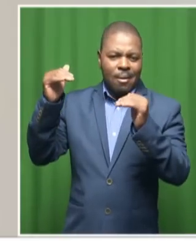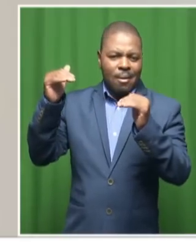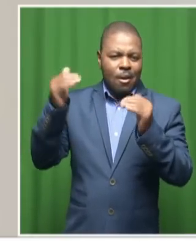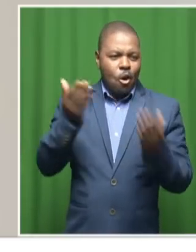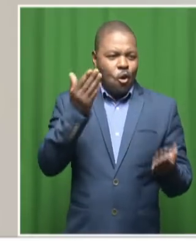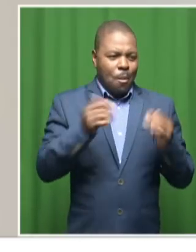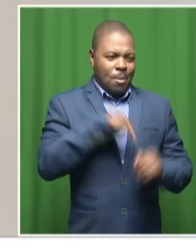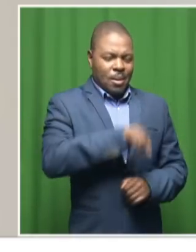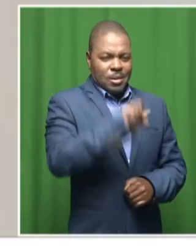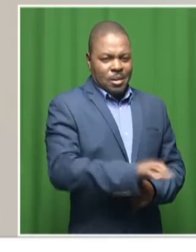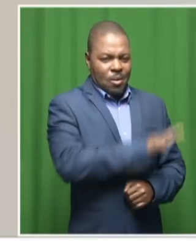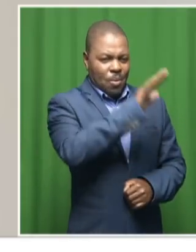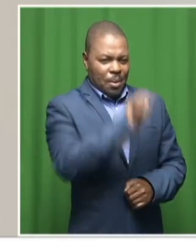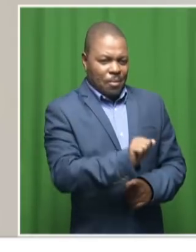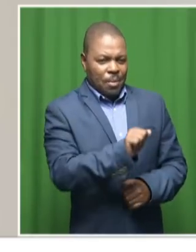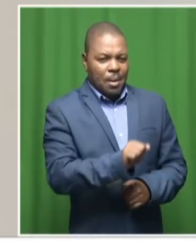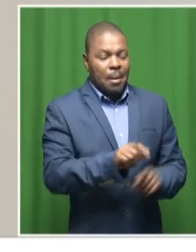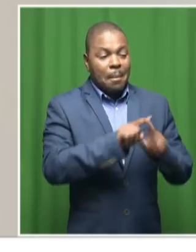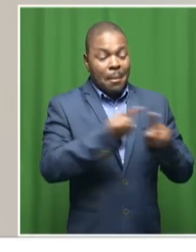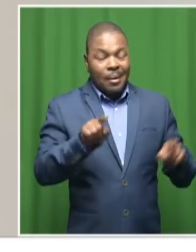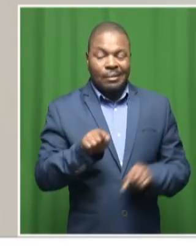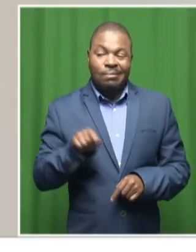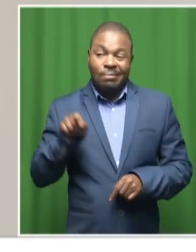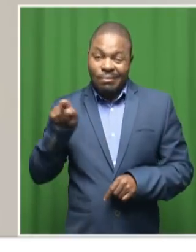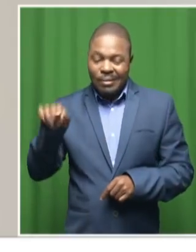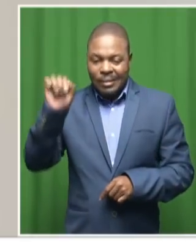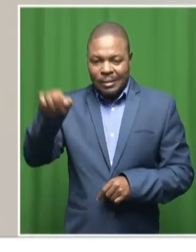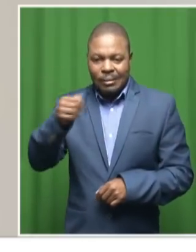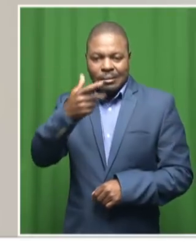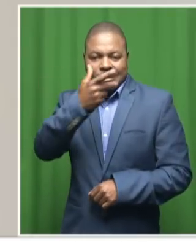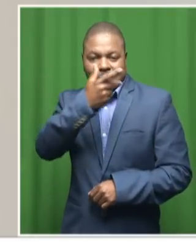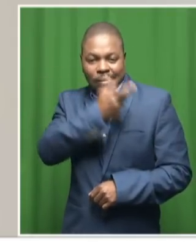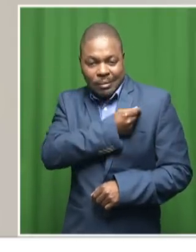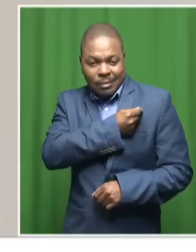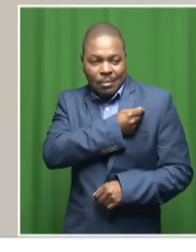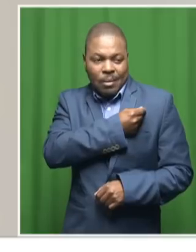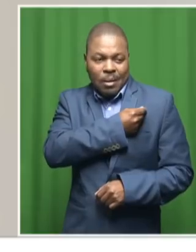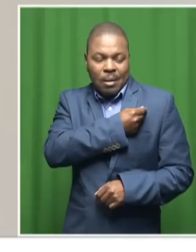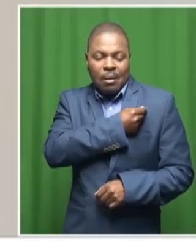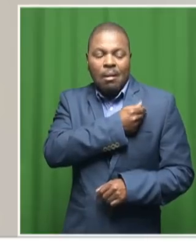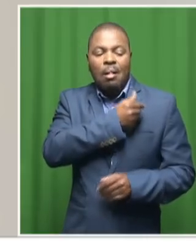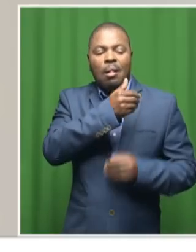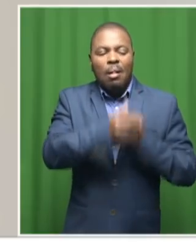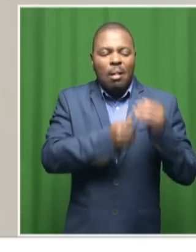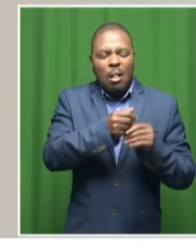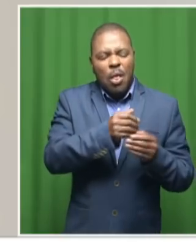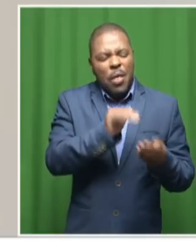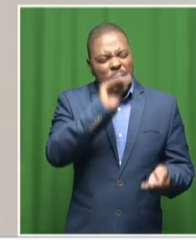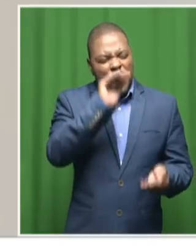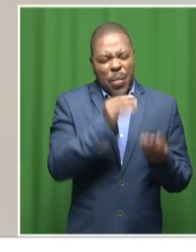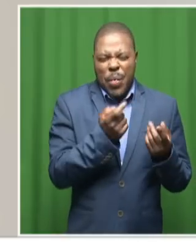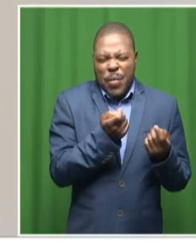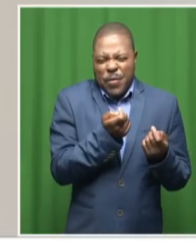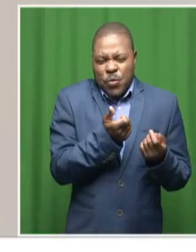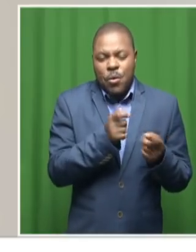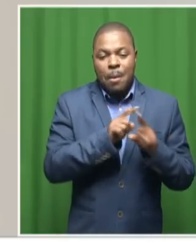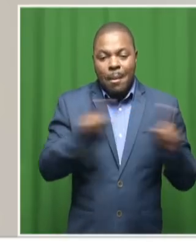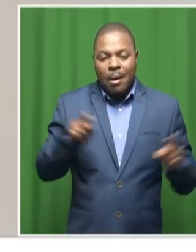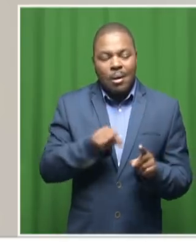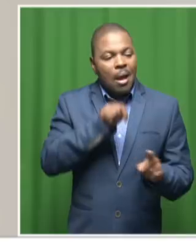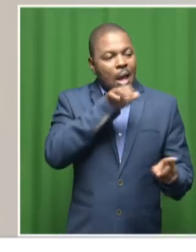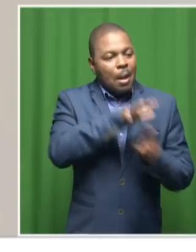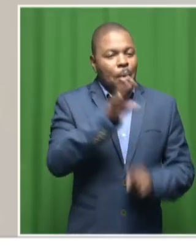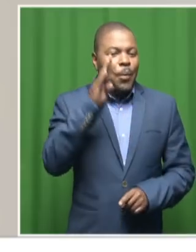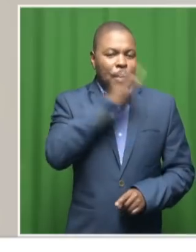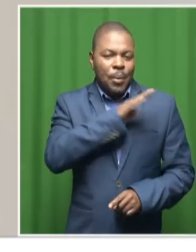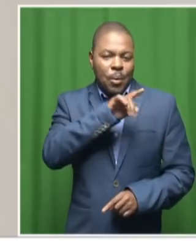have here. And a part of it is because their vaccination coverage is low, and they have not been exposed because they've